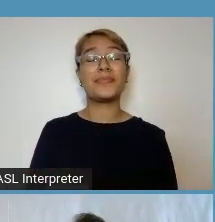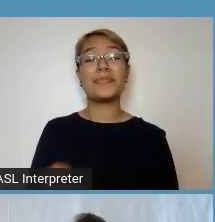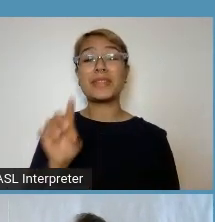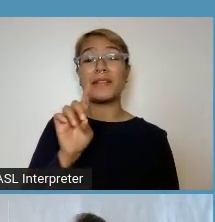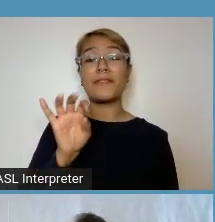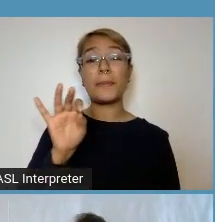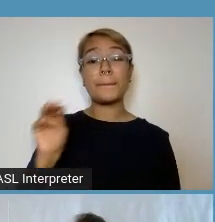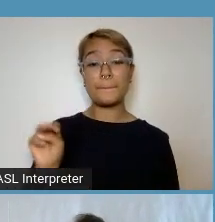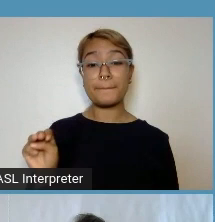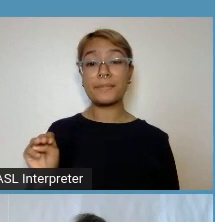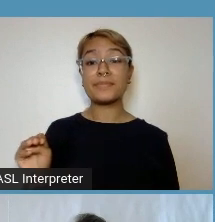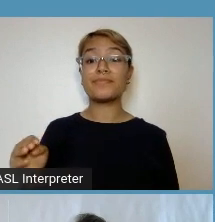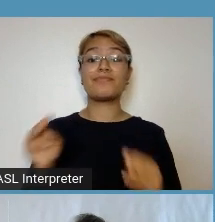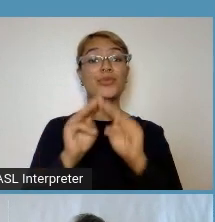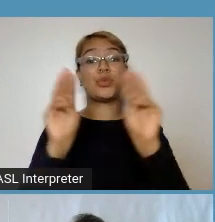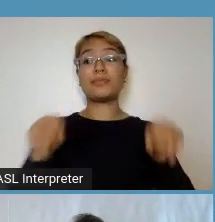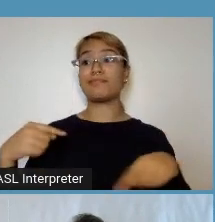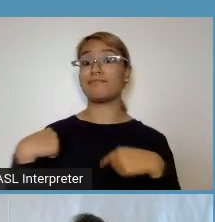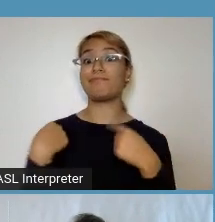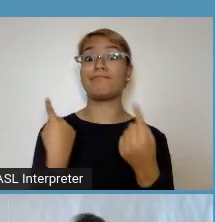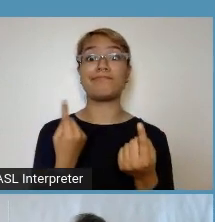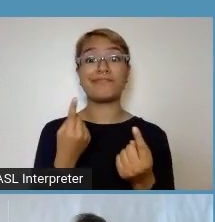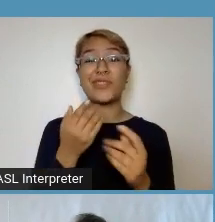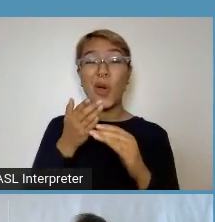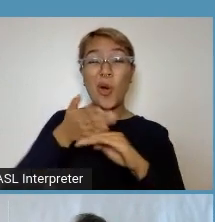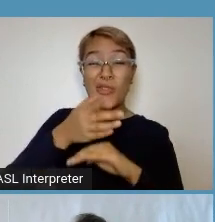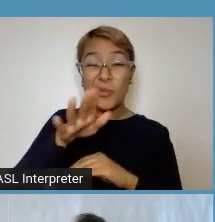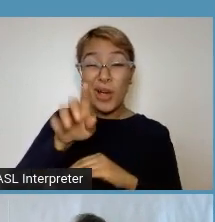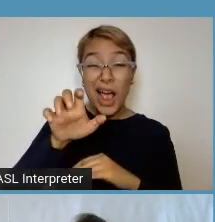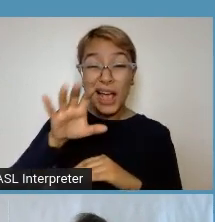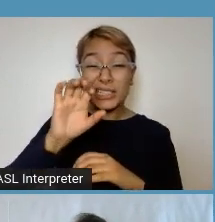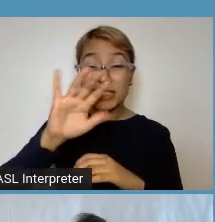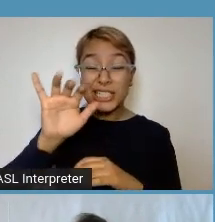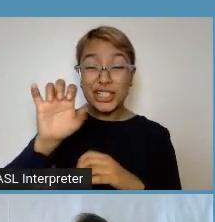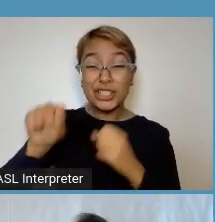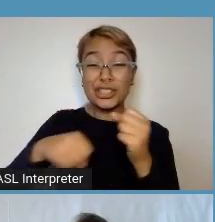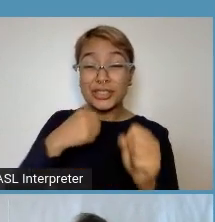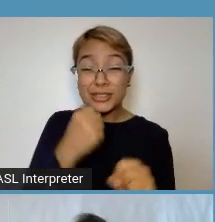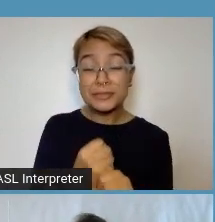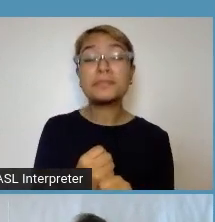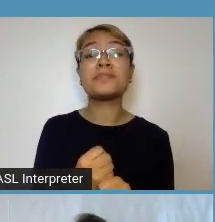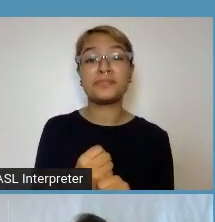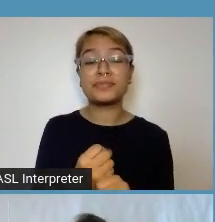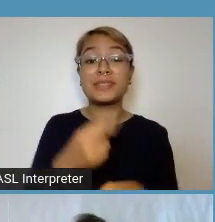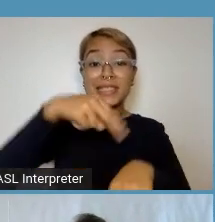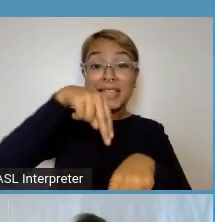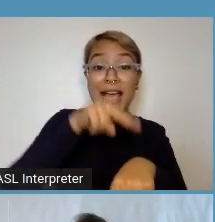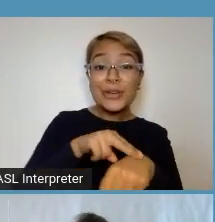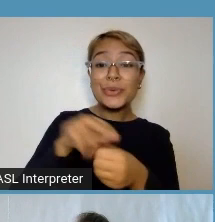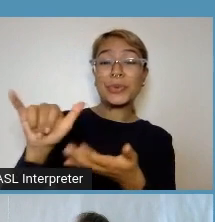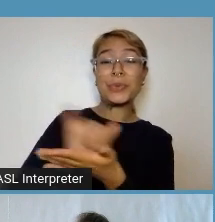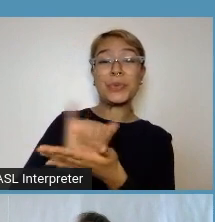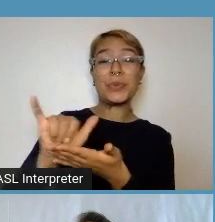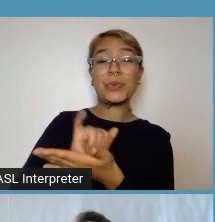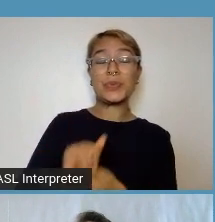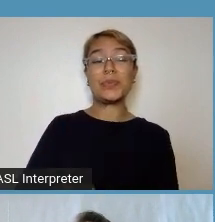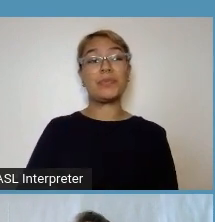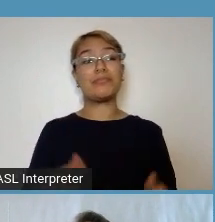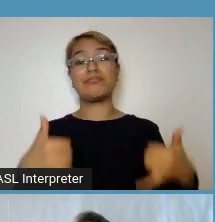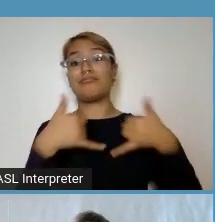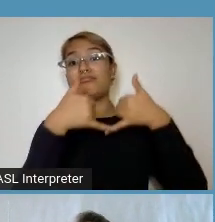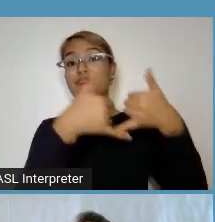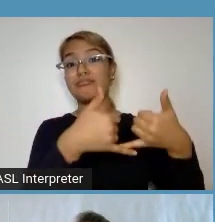has now been a museum for over 100 years, as well as obtaining national and New York City landmark status in